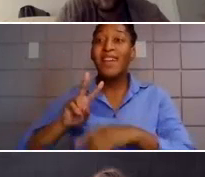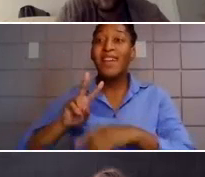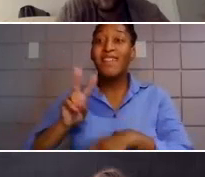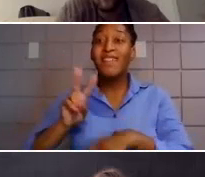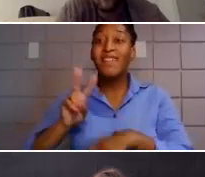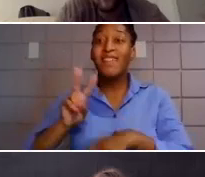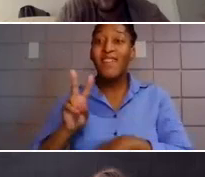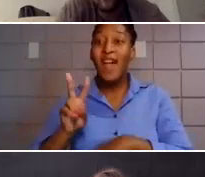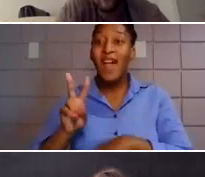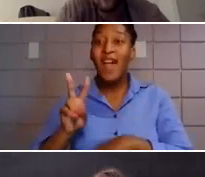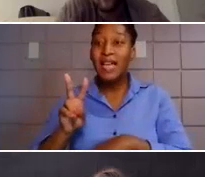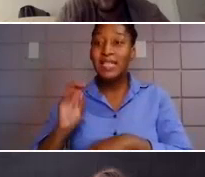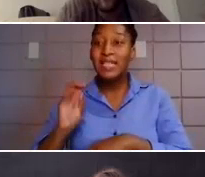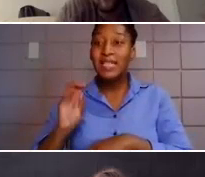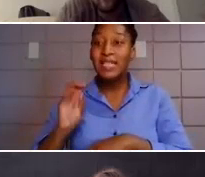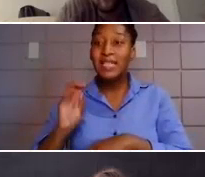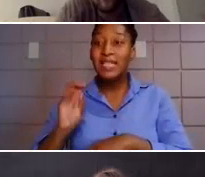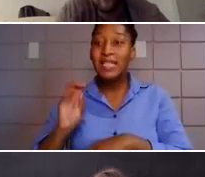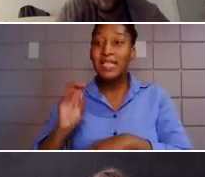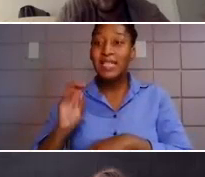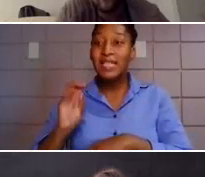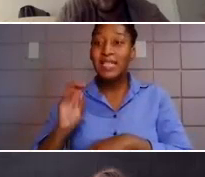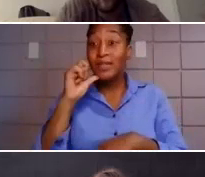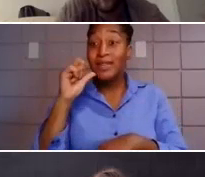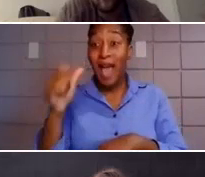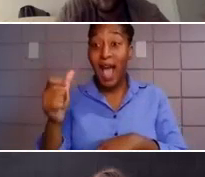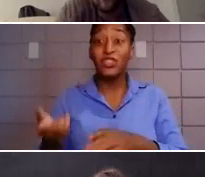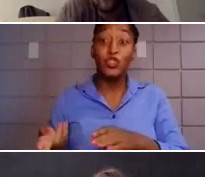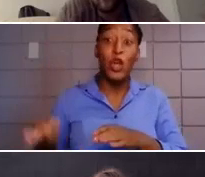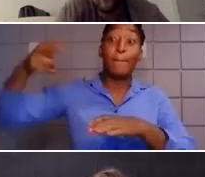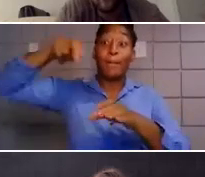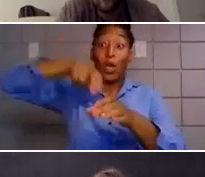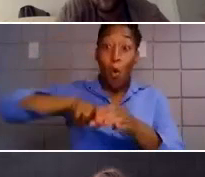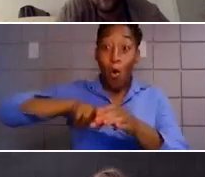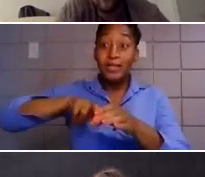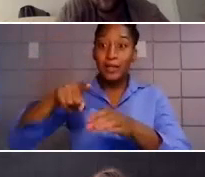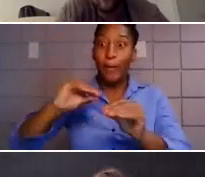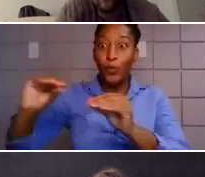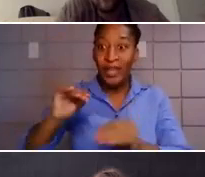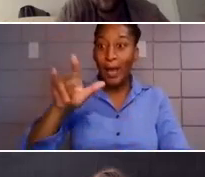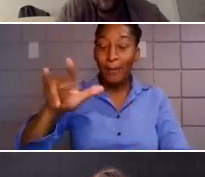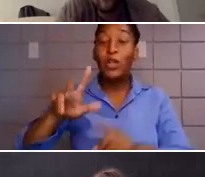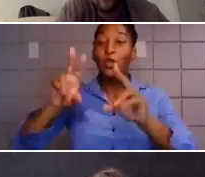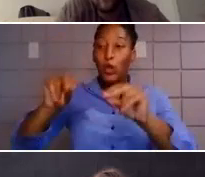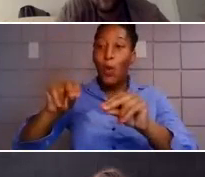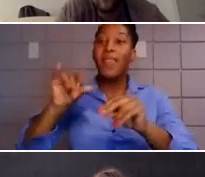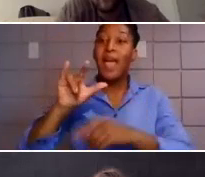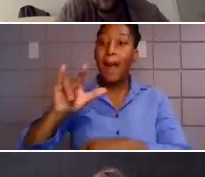jump onto a moving aircraft, right? So this aircraft on the ground starts off with this